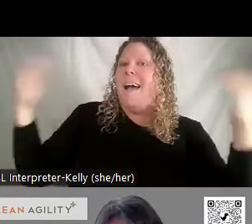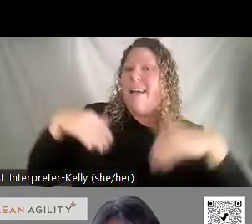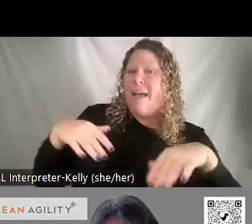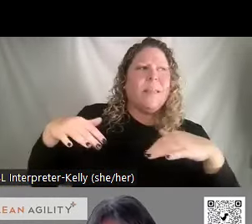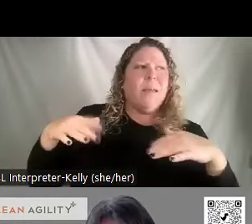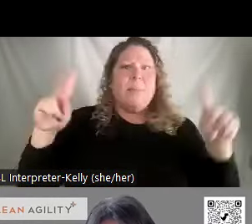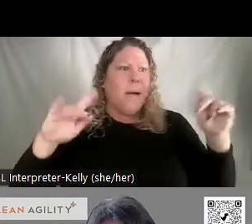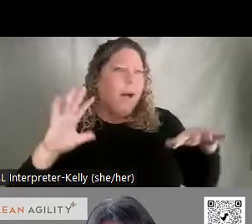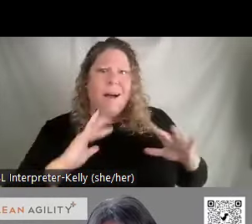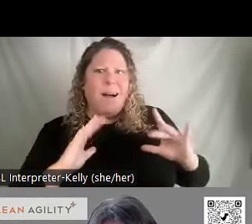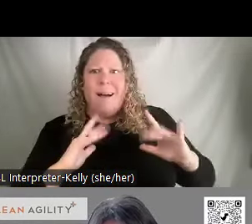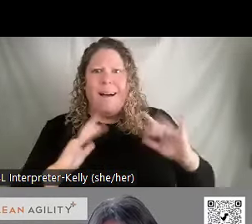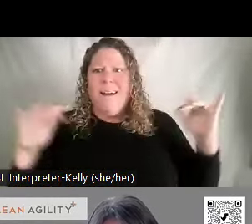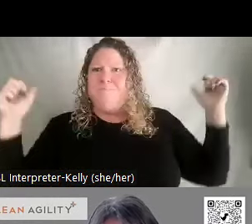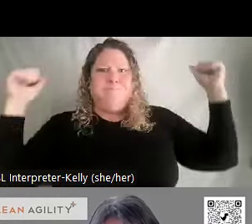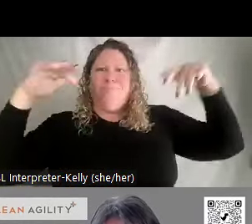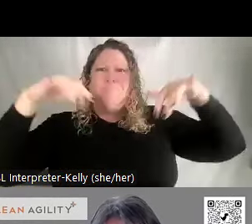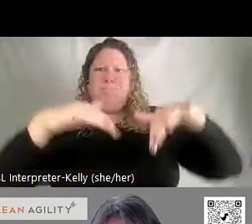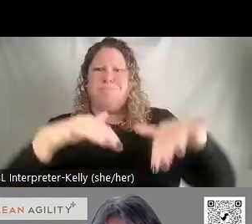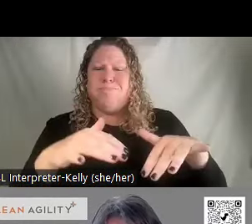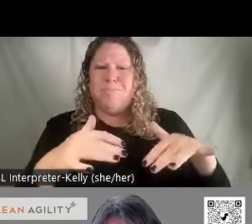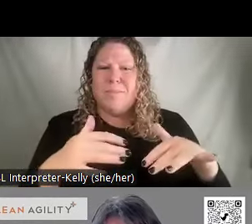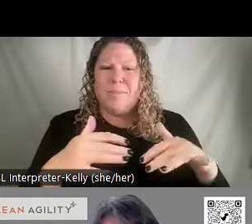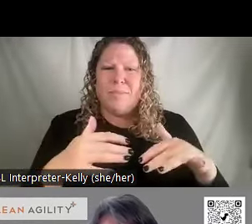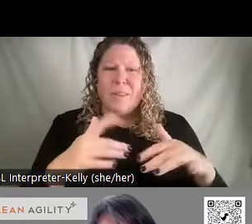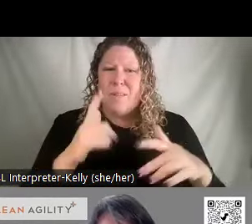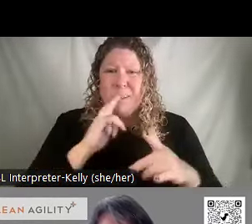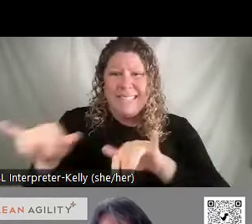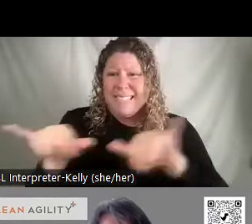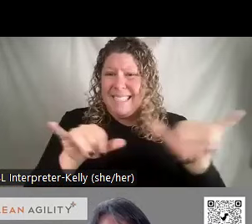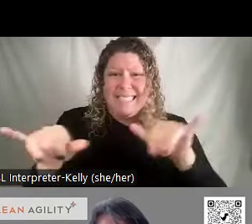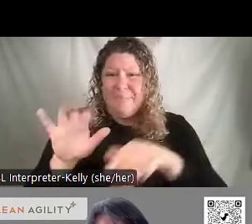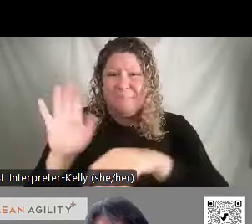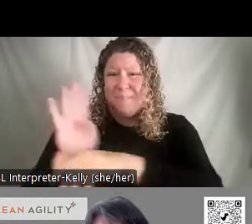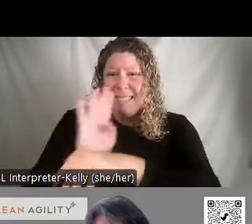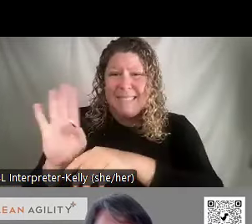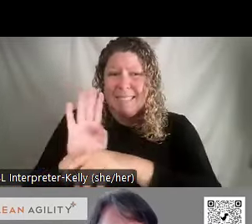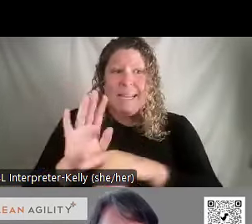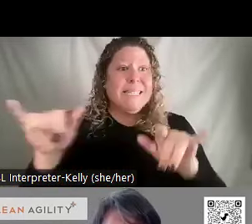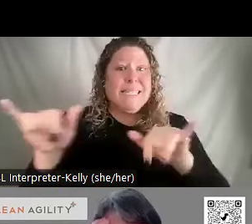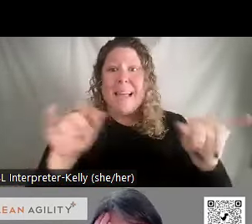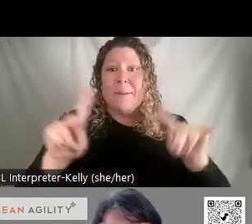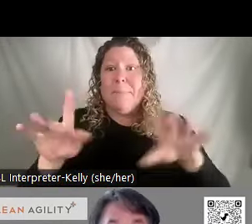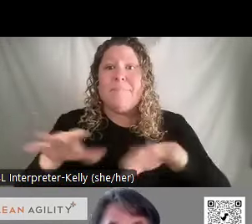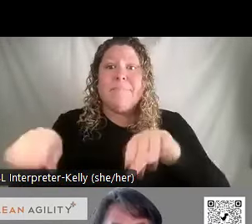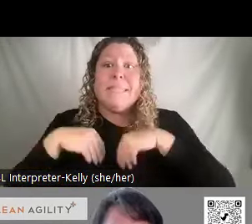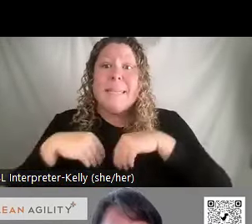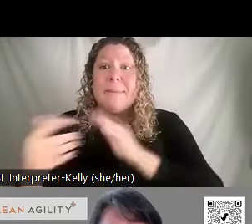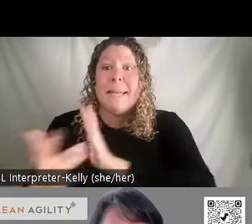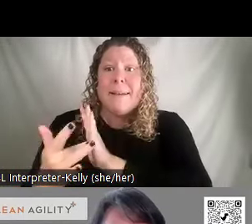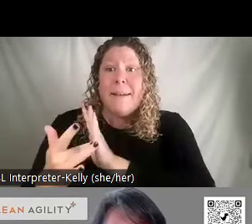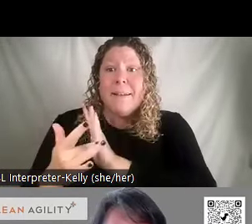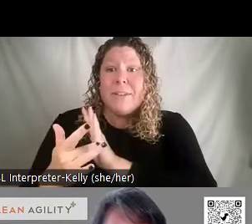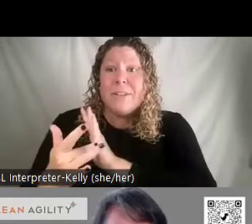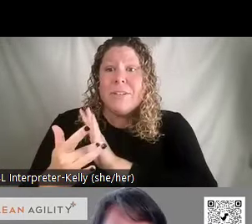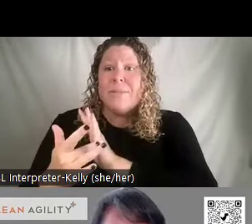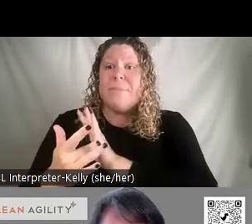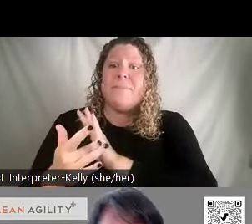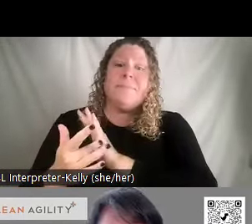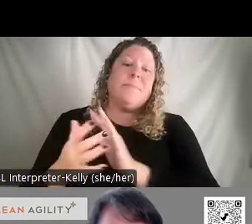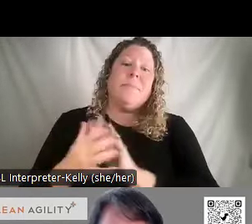It's really similar to the way I find it's really similar to the way that people adopt technology. So maybe you might